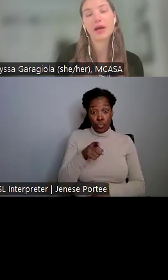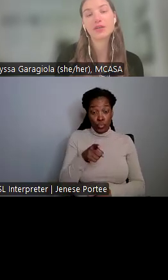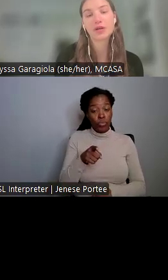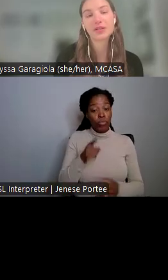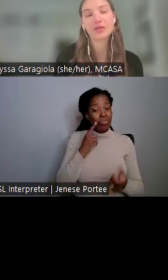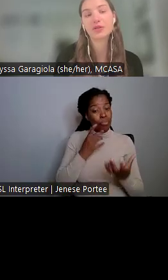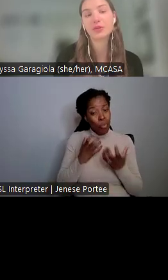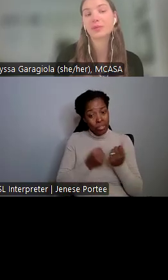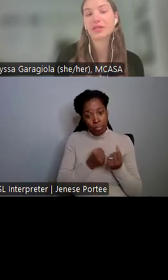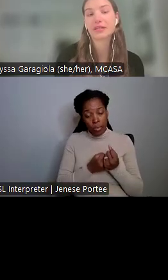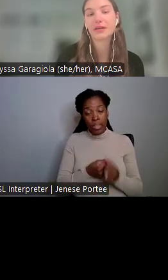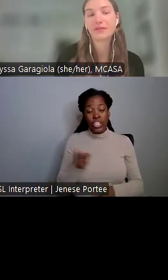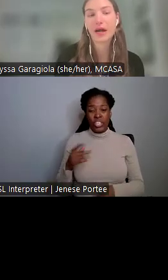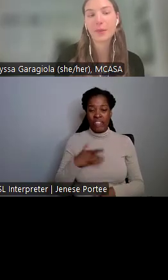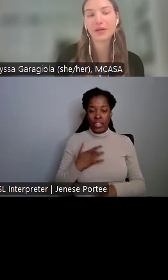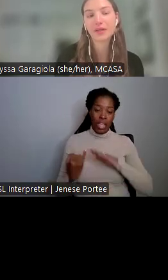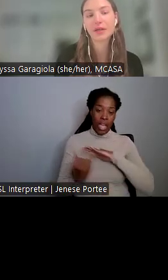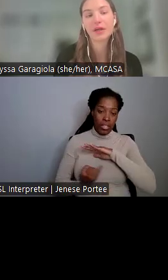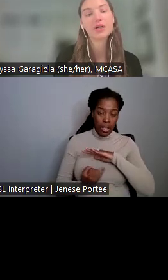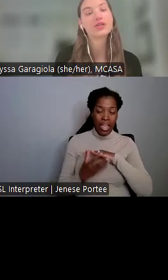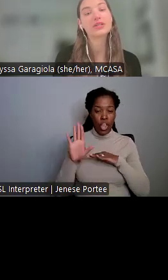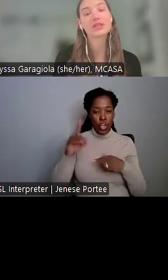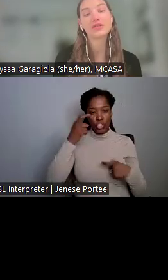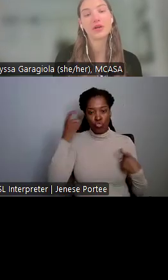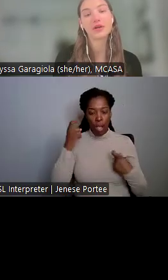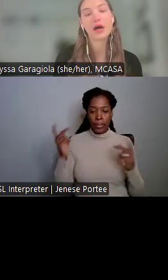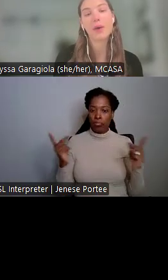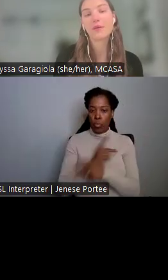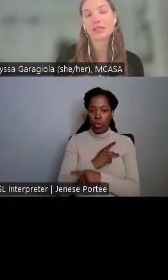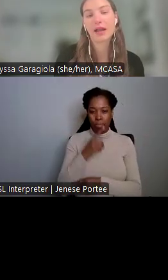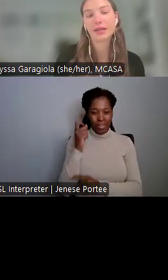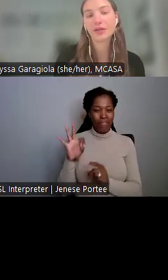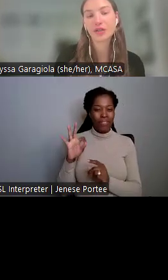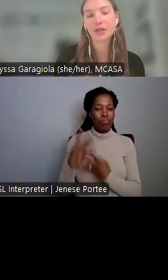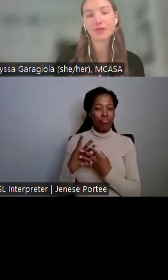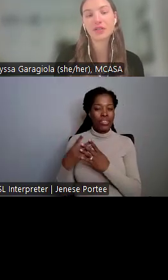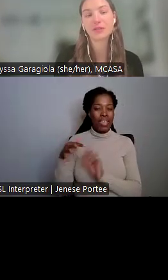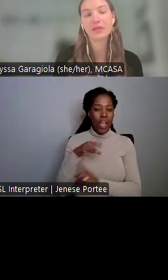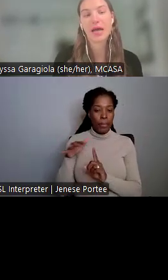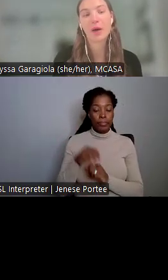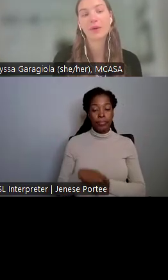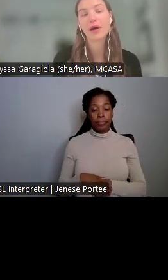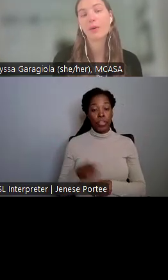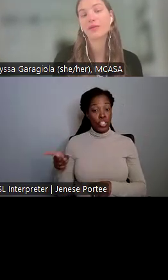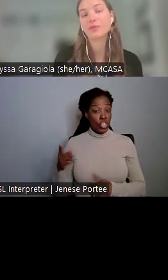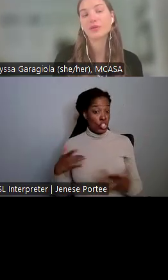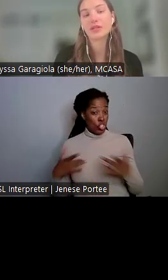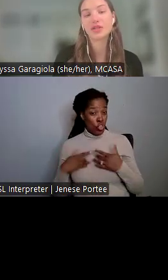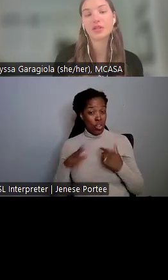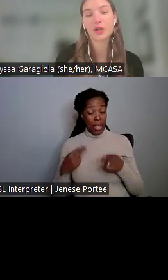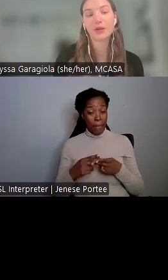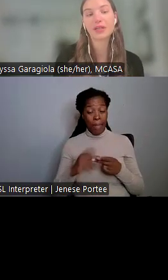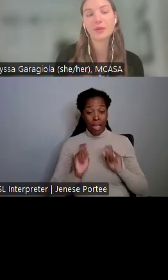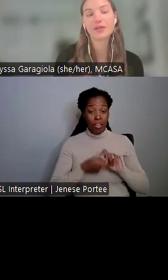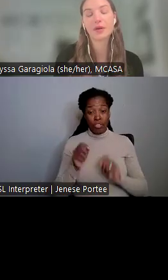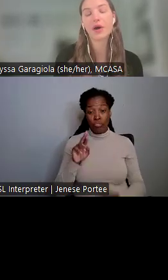her trauma has worsened due to the prison environment. She is concerned about retaliation if she speaks out about the abuse that